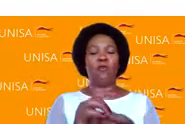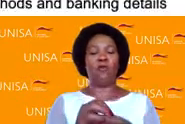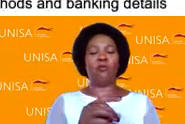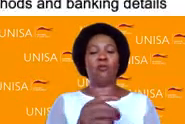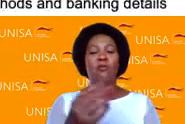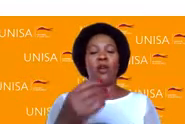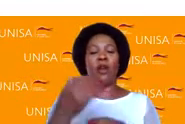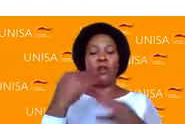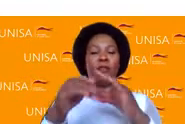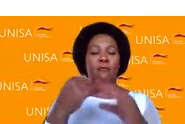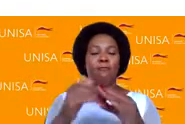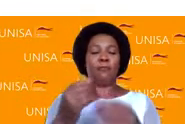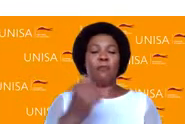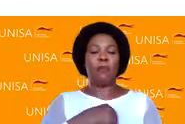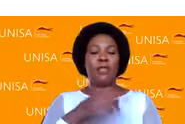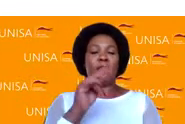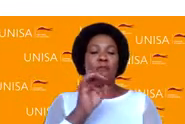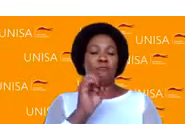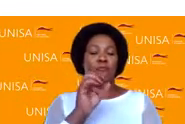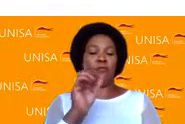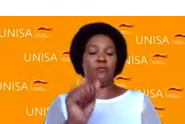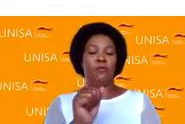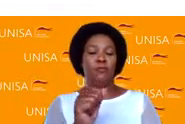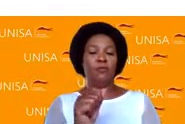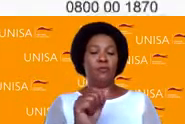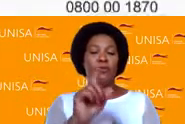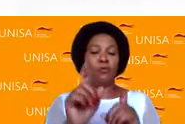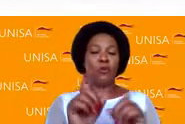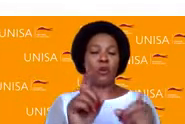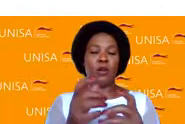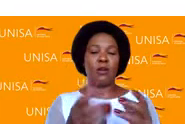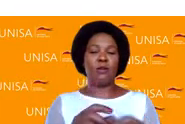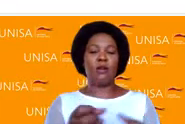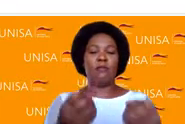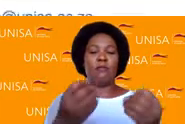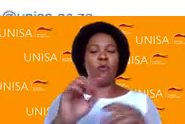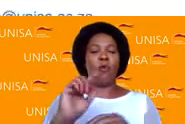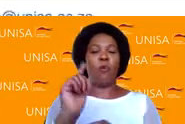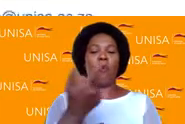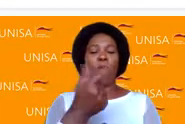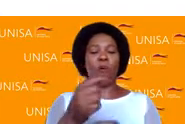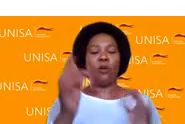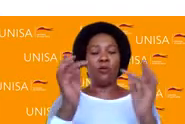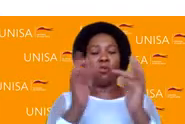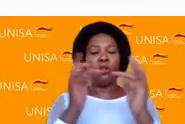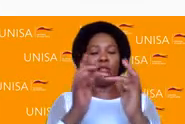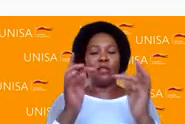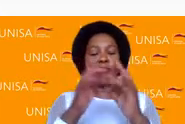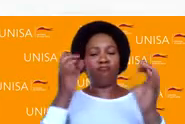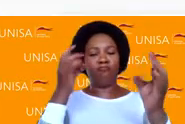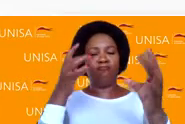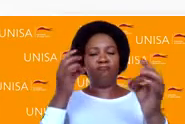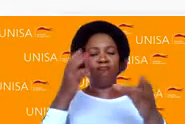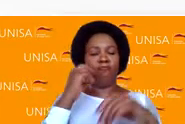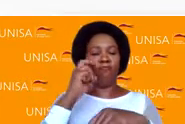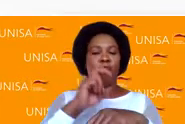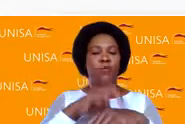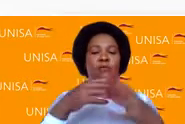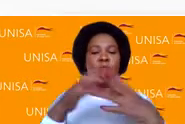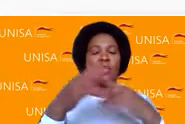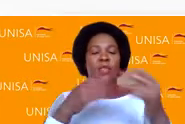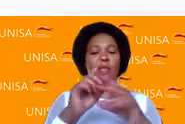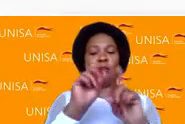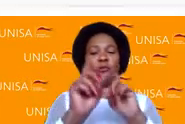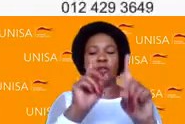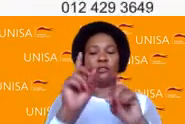myUnisa, the inquire tab over here will give you all the contact information that you'll possibly need for any queries that you might